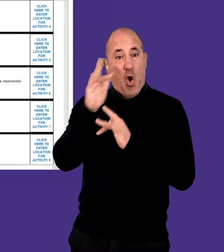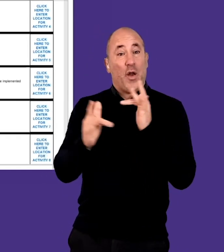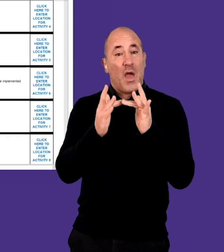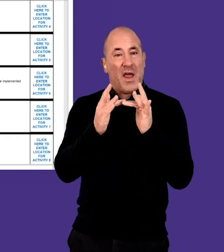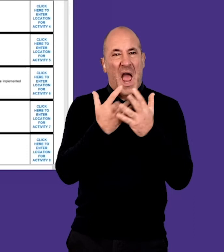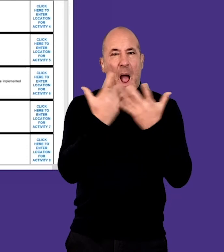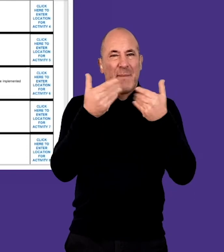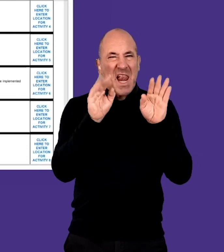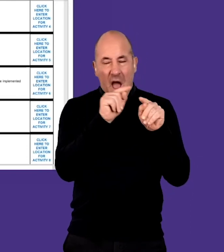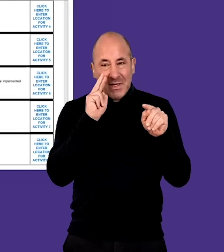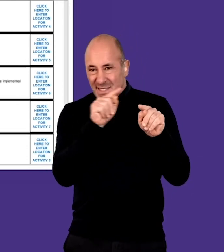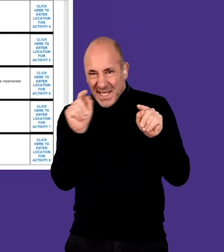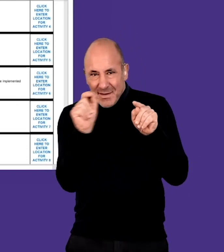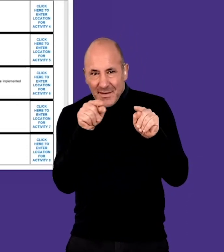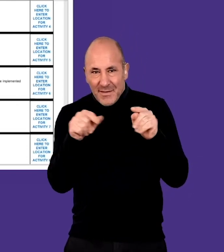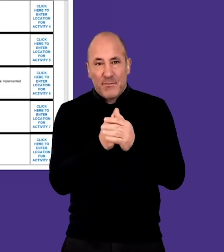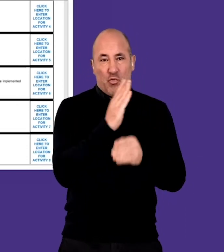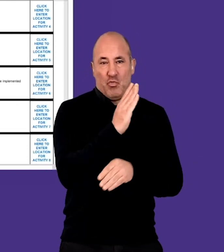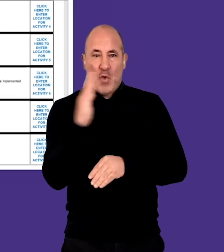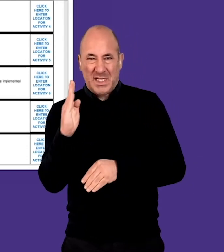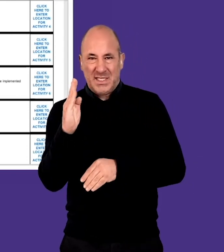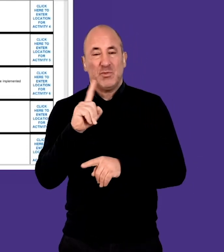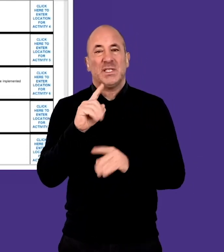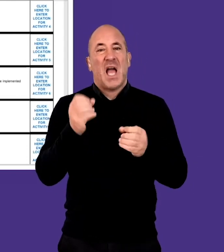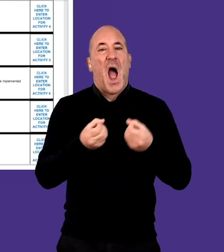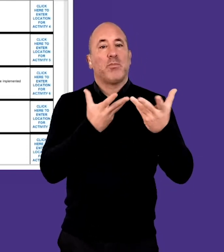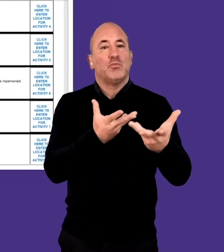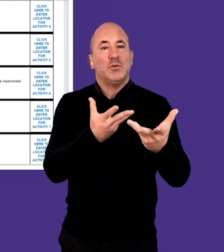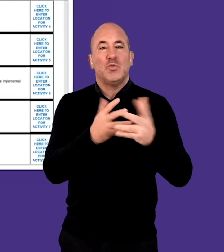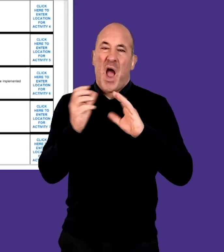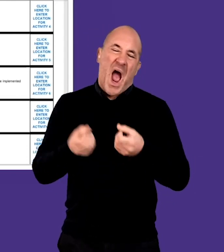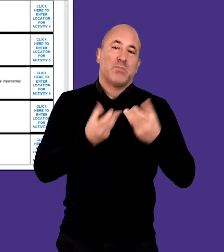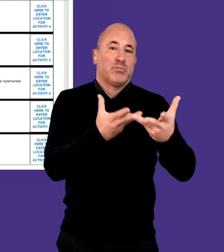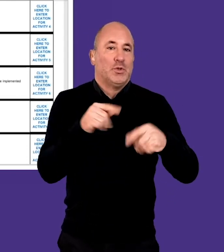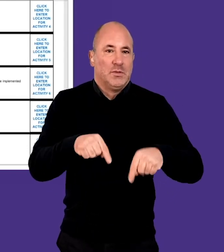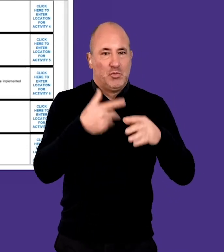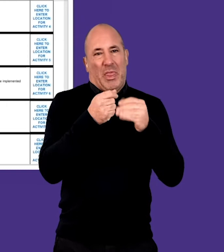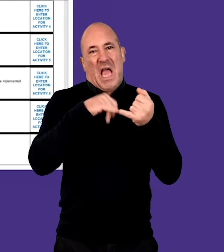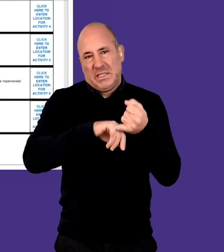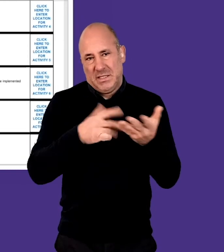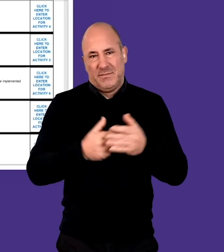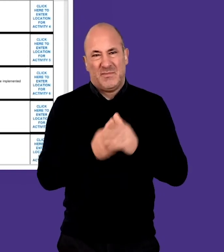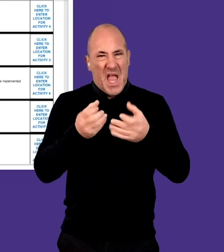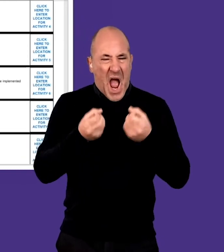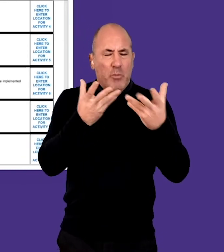see the character counts reduced. To the right is a box for your output or